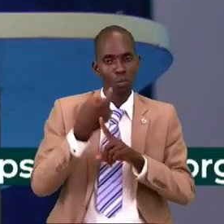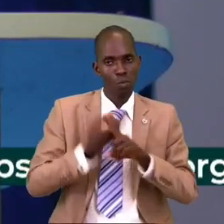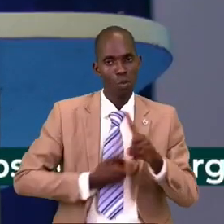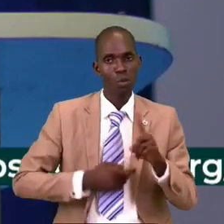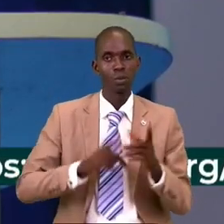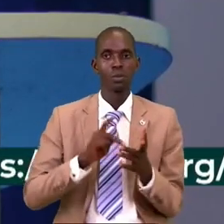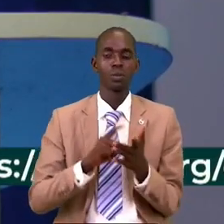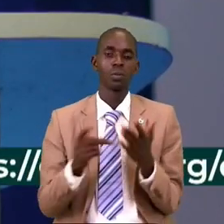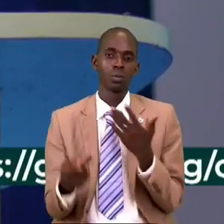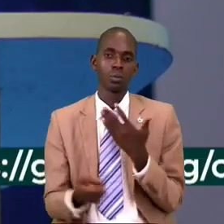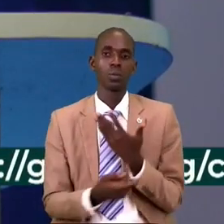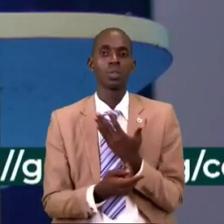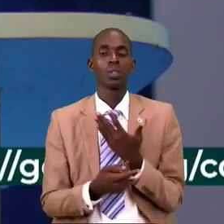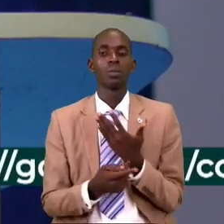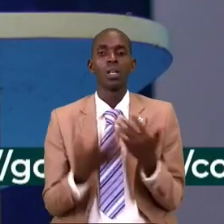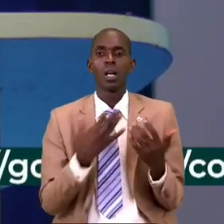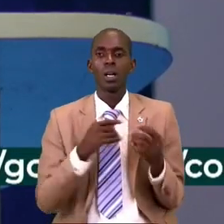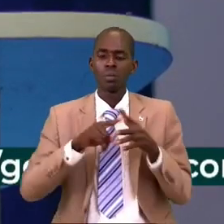life.